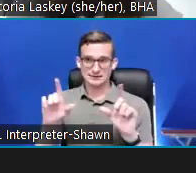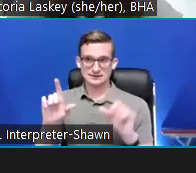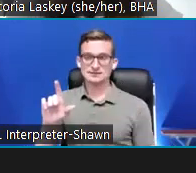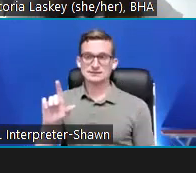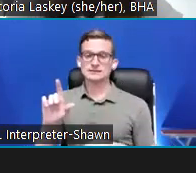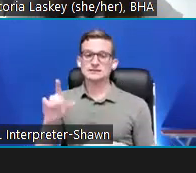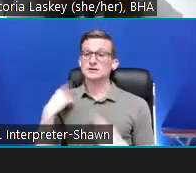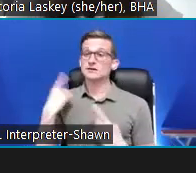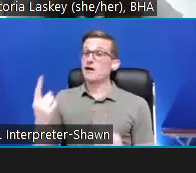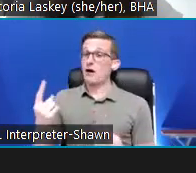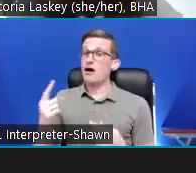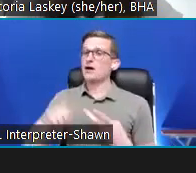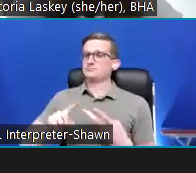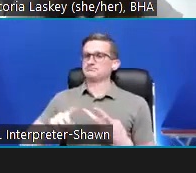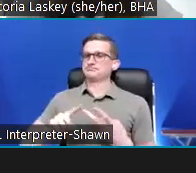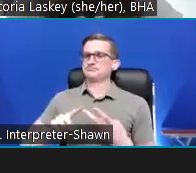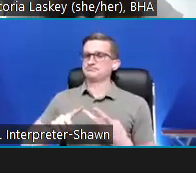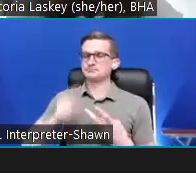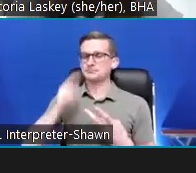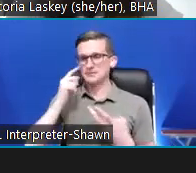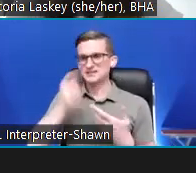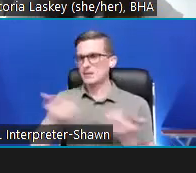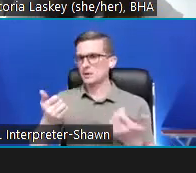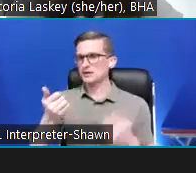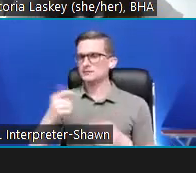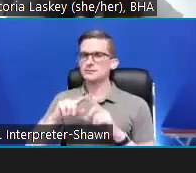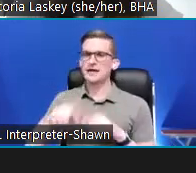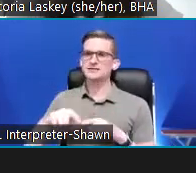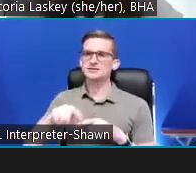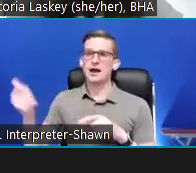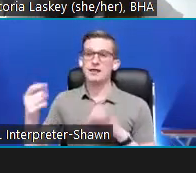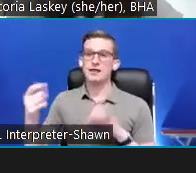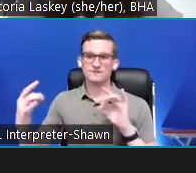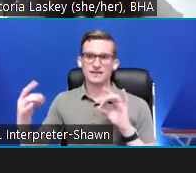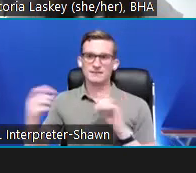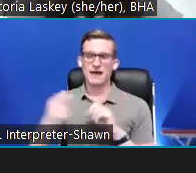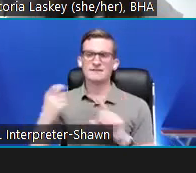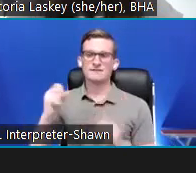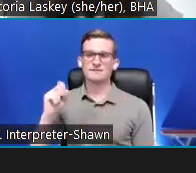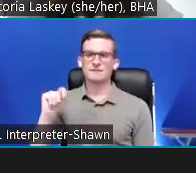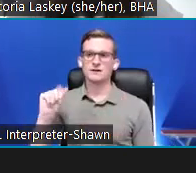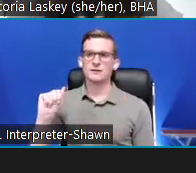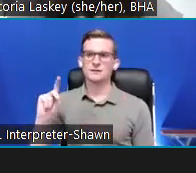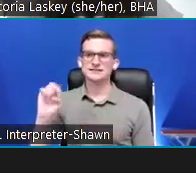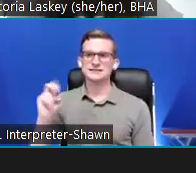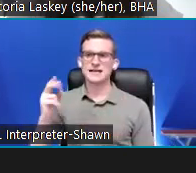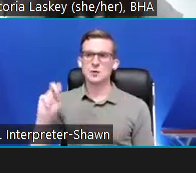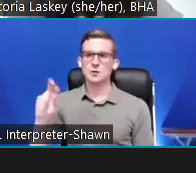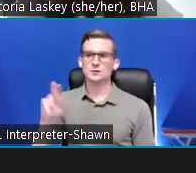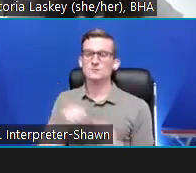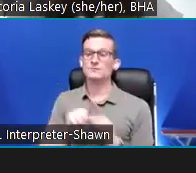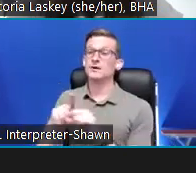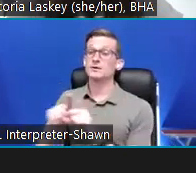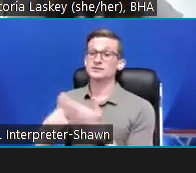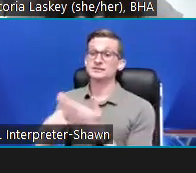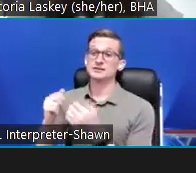other stakeholder feedback, also coordination with HCPF in terms of funding conversations. And then, of